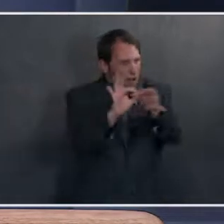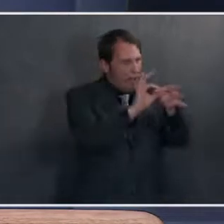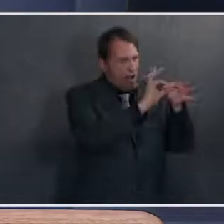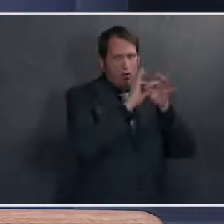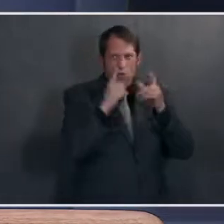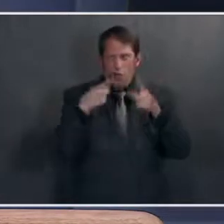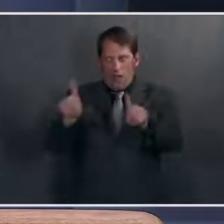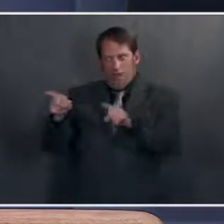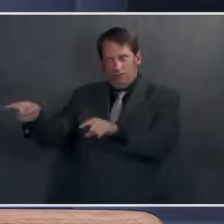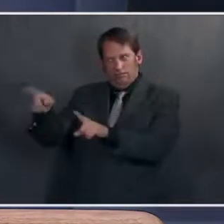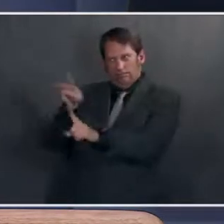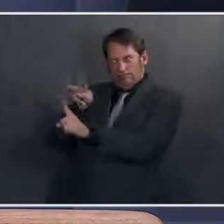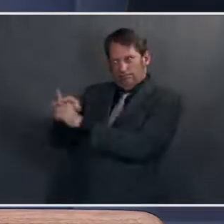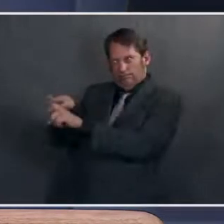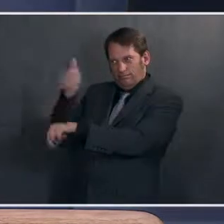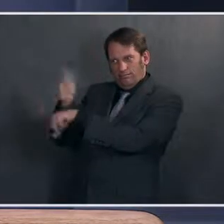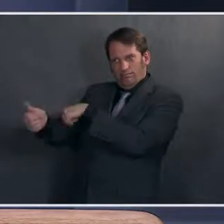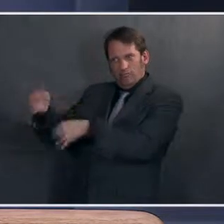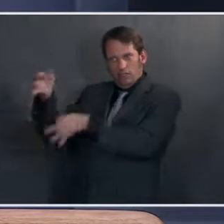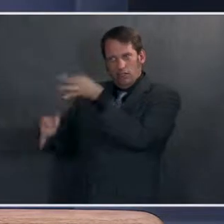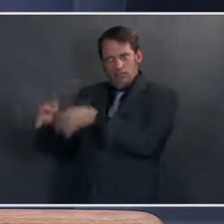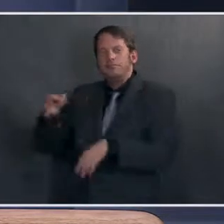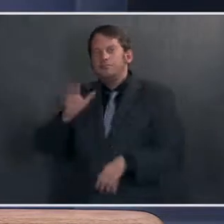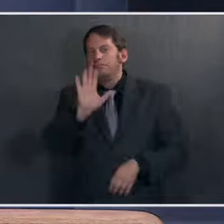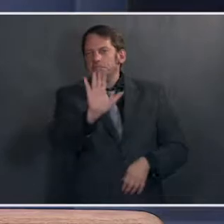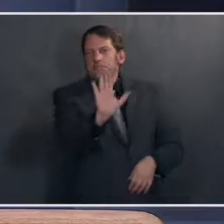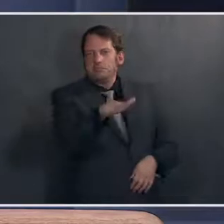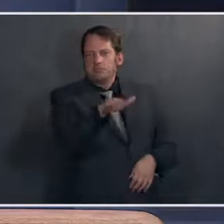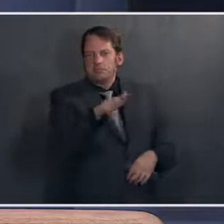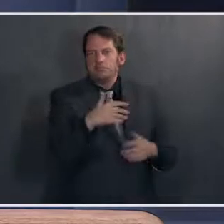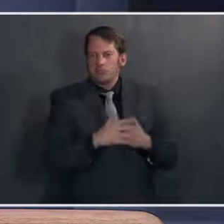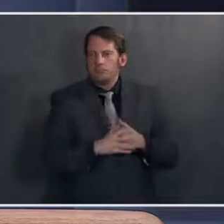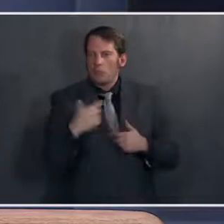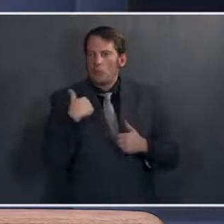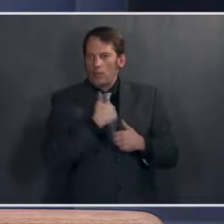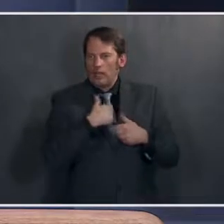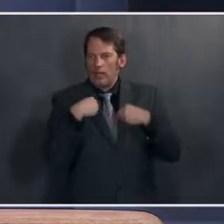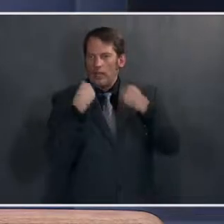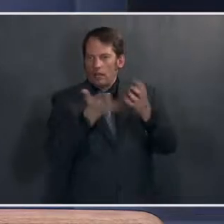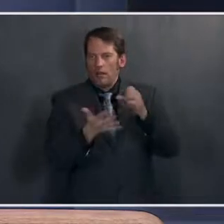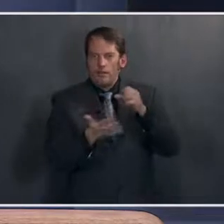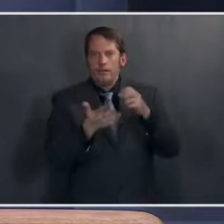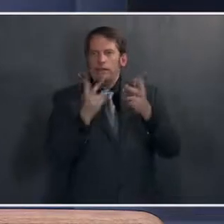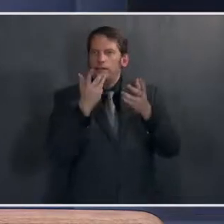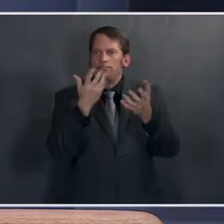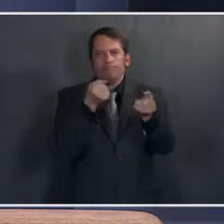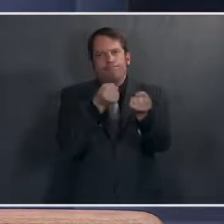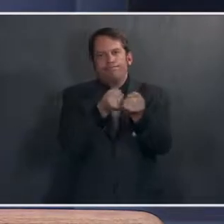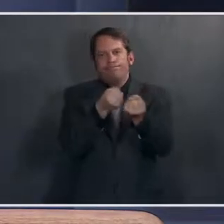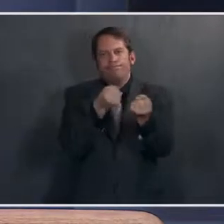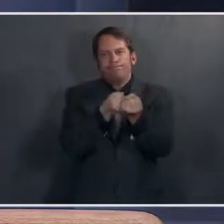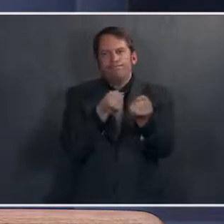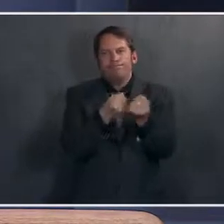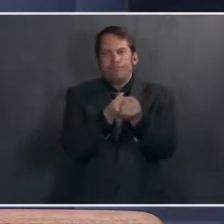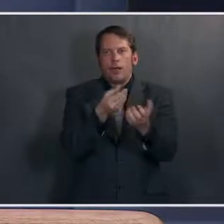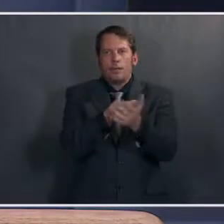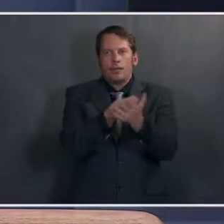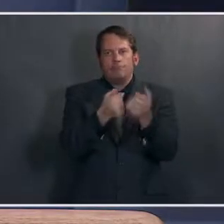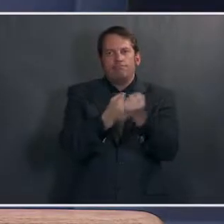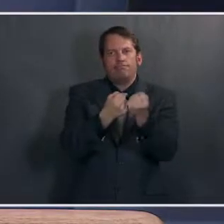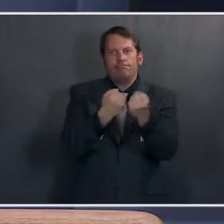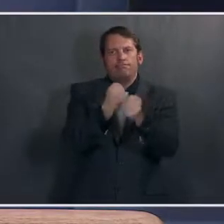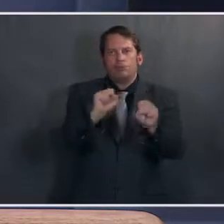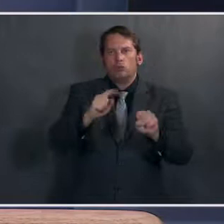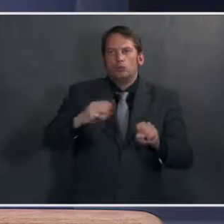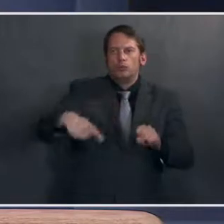delivering necessary relief to the American public and using his forum to talk about how he's going to reopen schools,